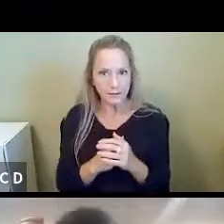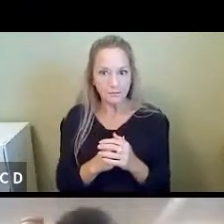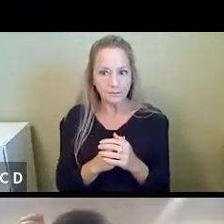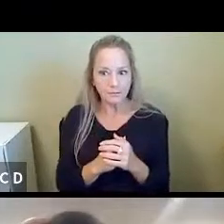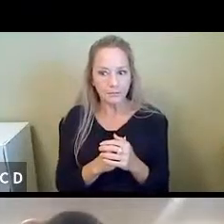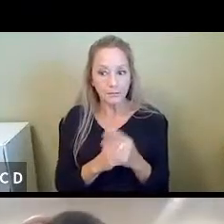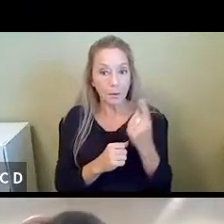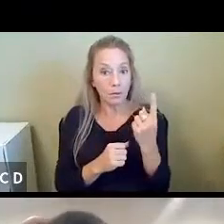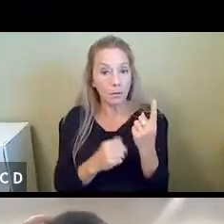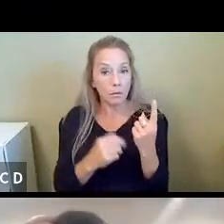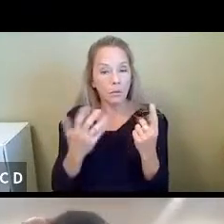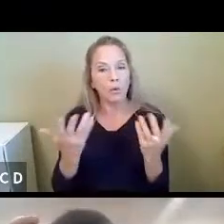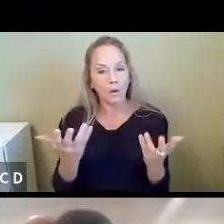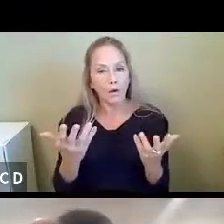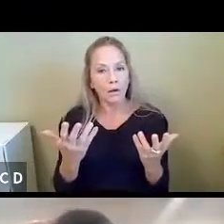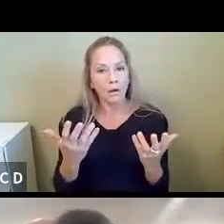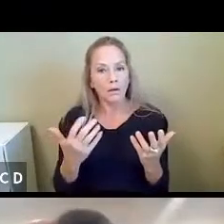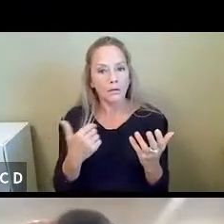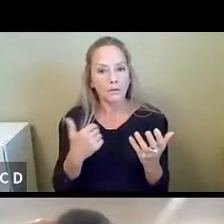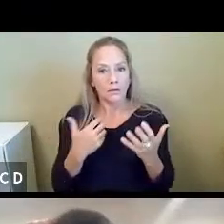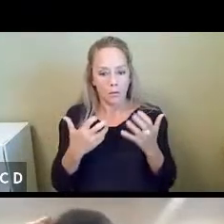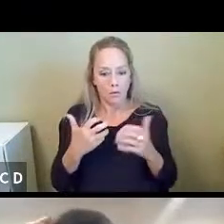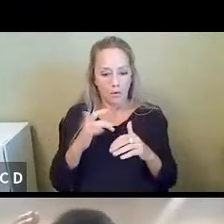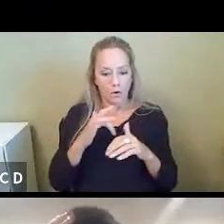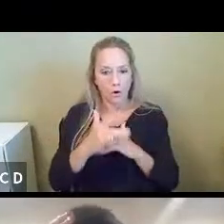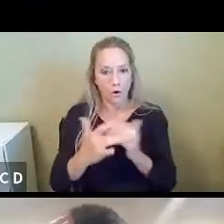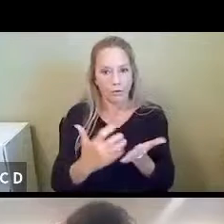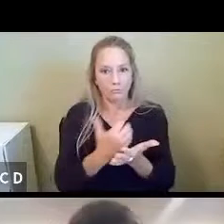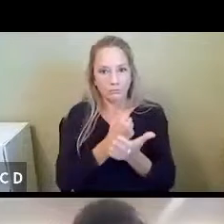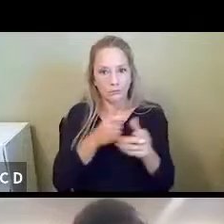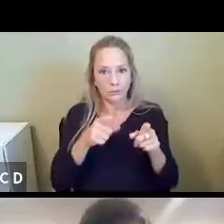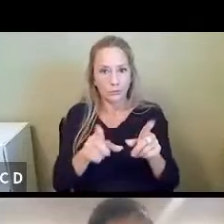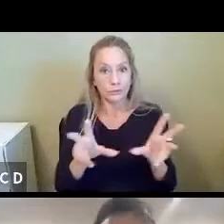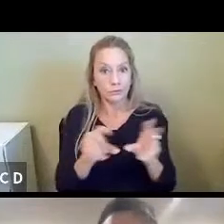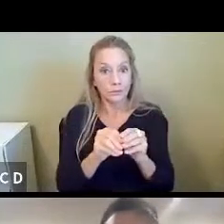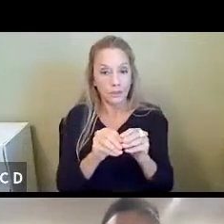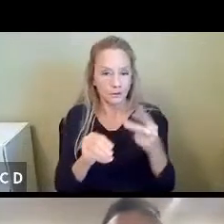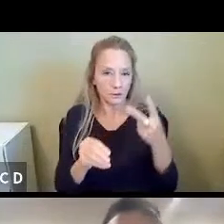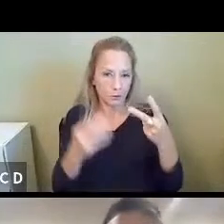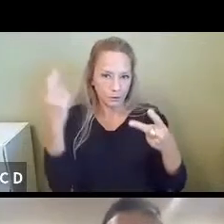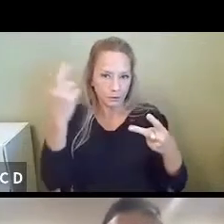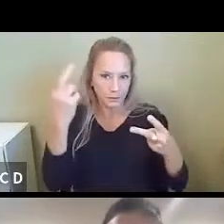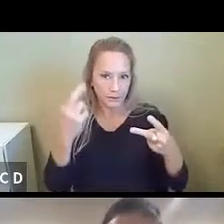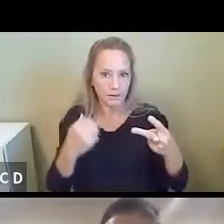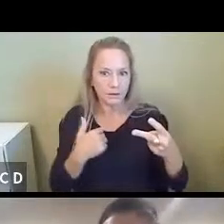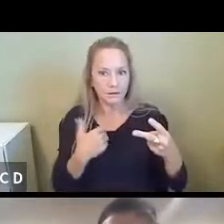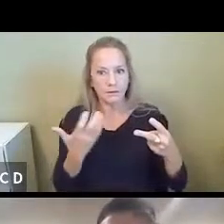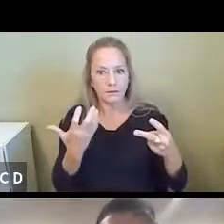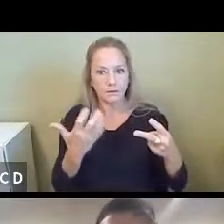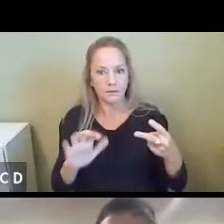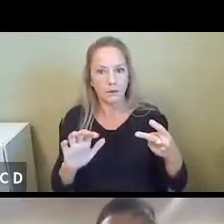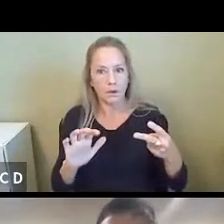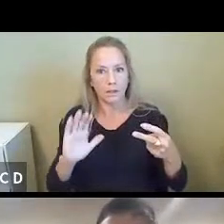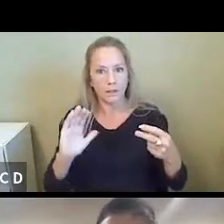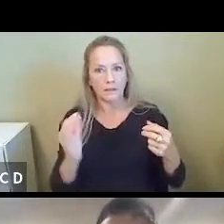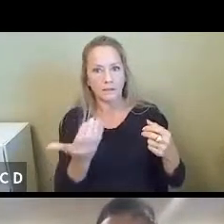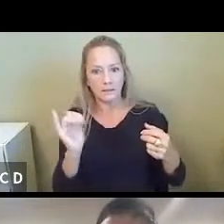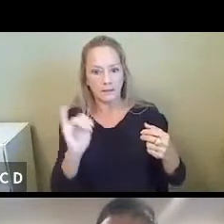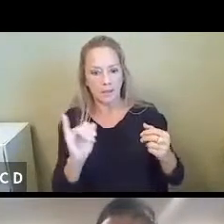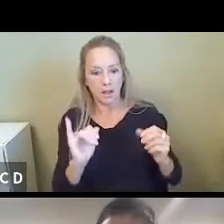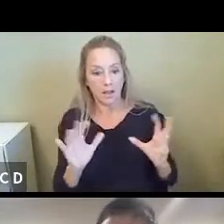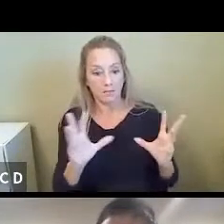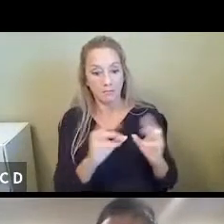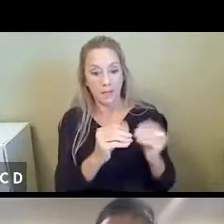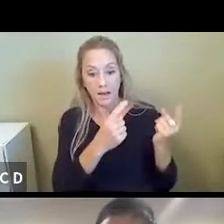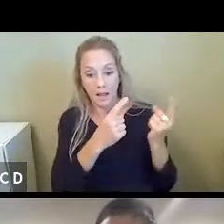that and I wanted to do this early in part for two reasons. One is I didn't want it to seem like a reaction to how the